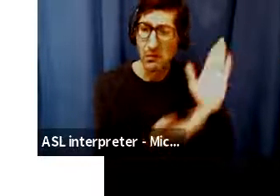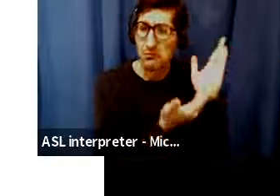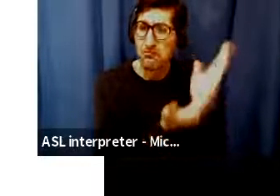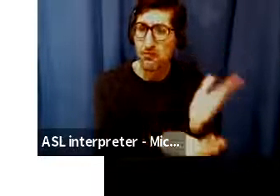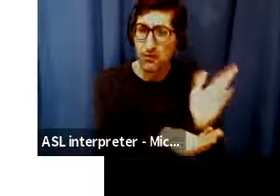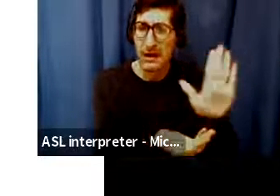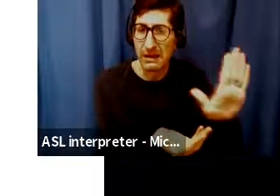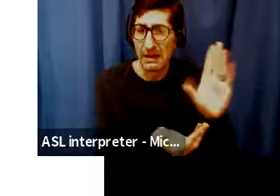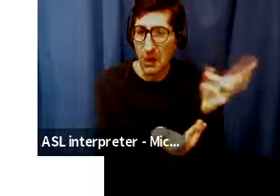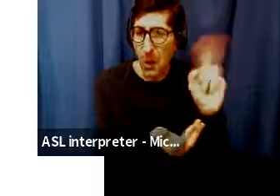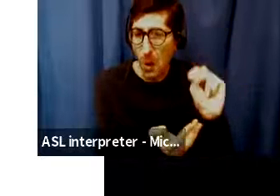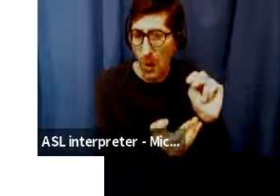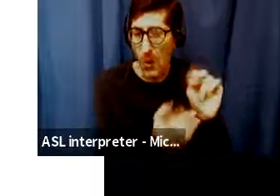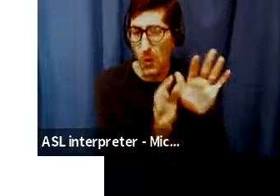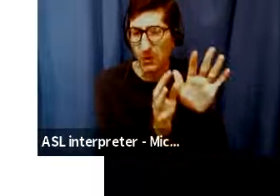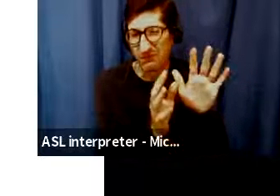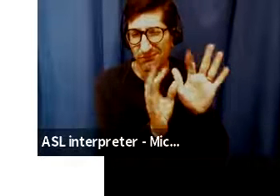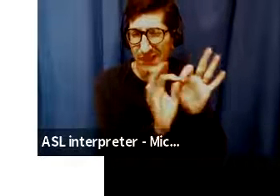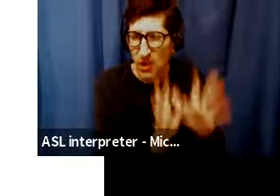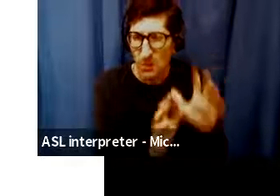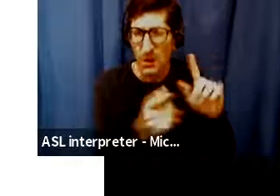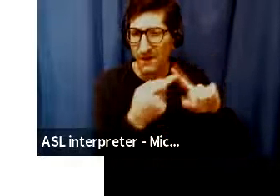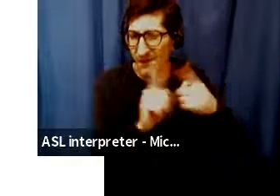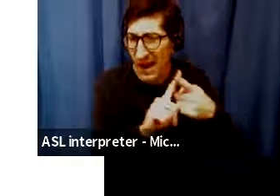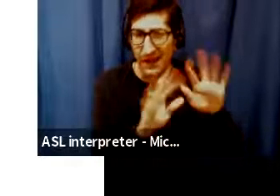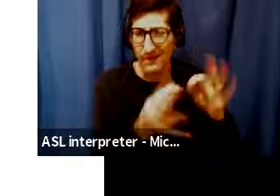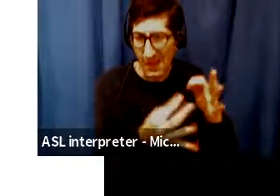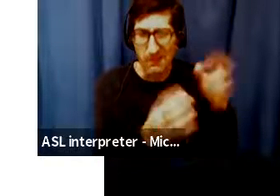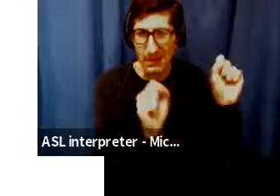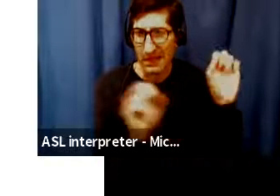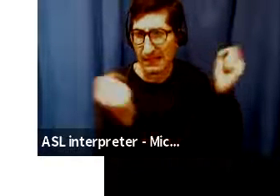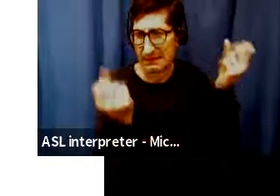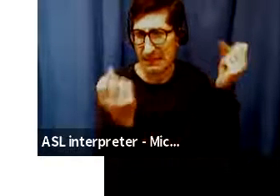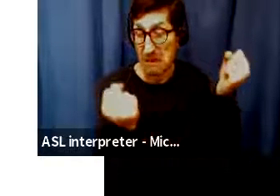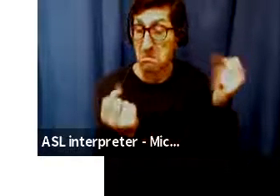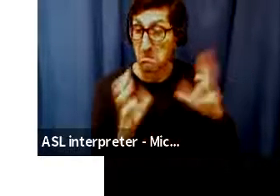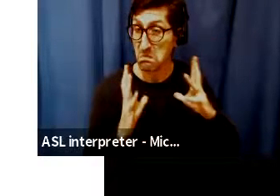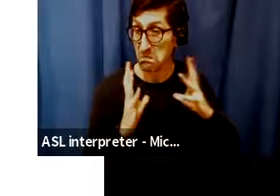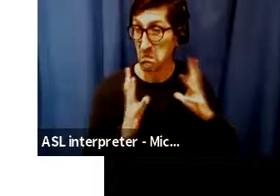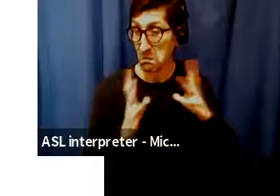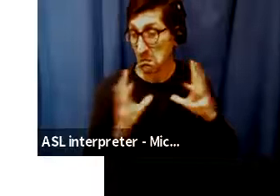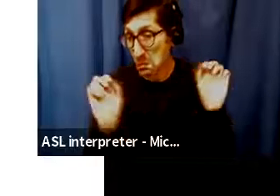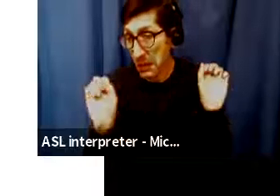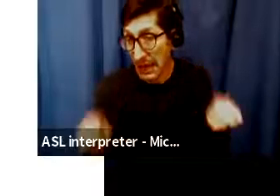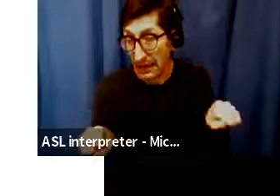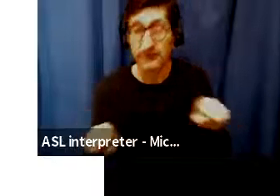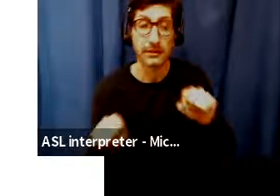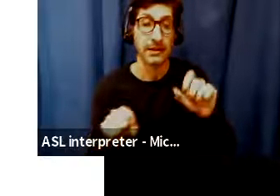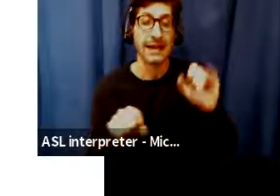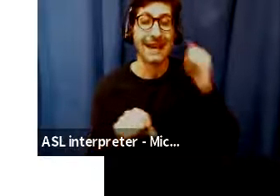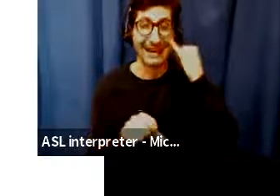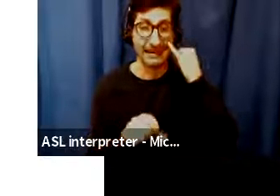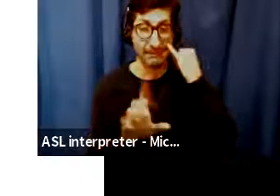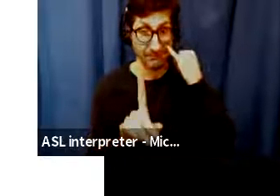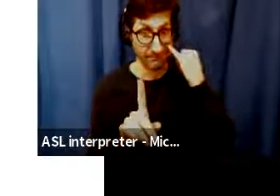a companion that can also sign. And this is fine as long as the person with